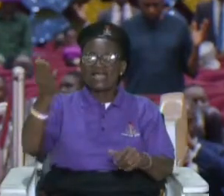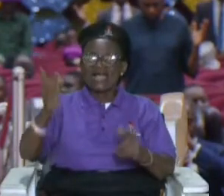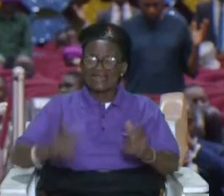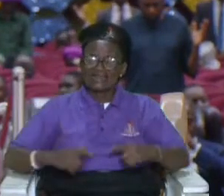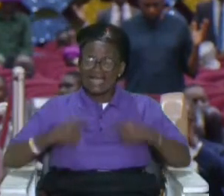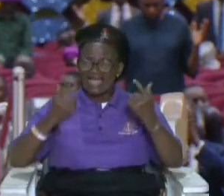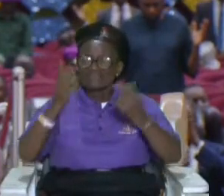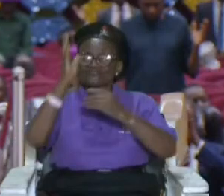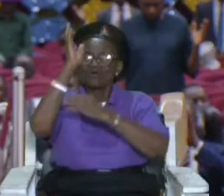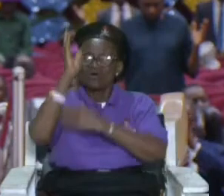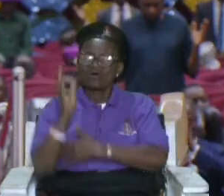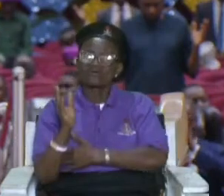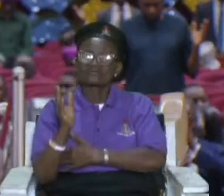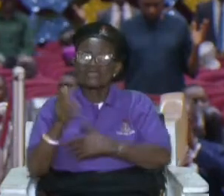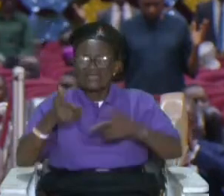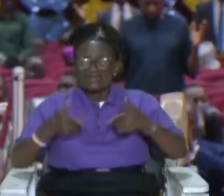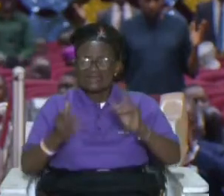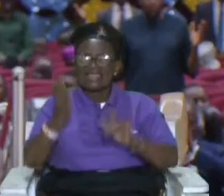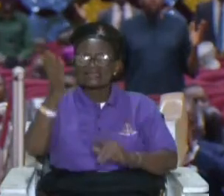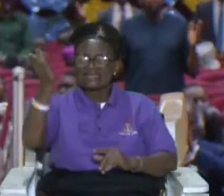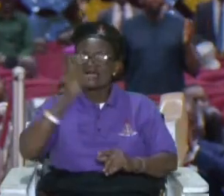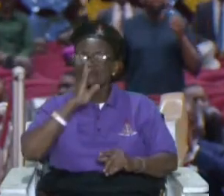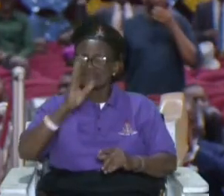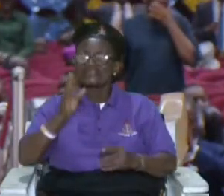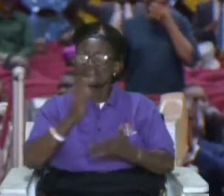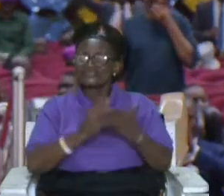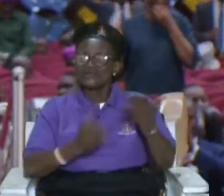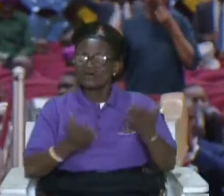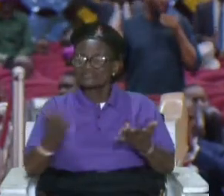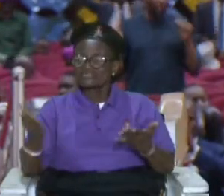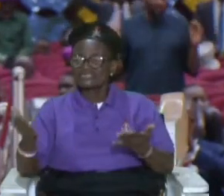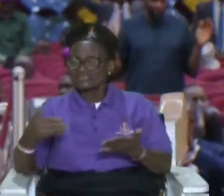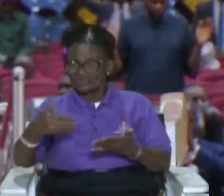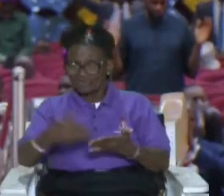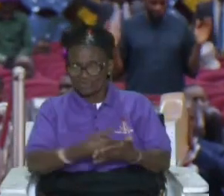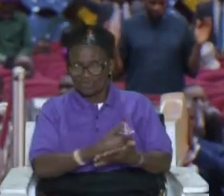let there be something new happening.